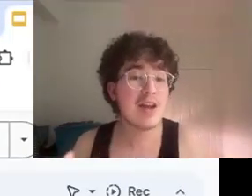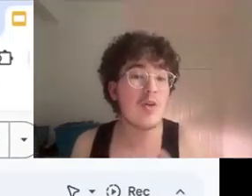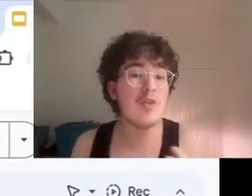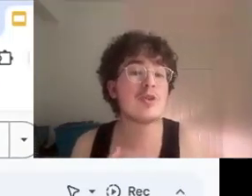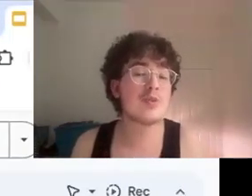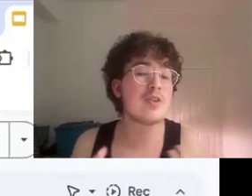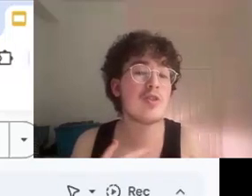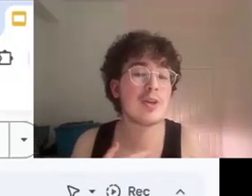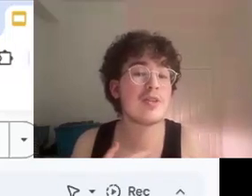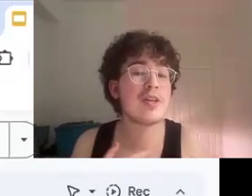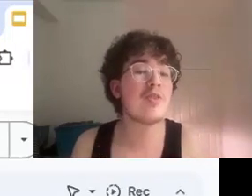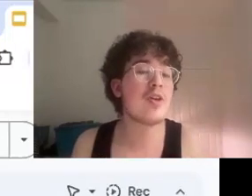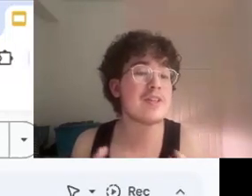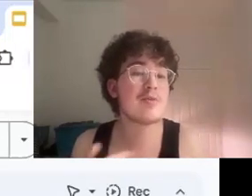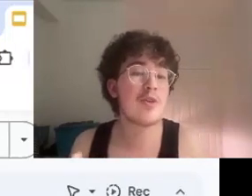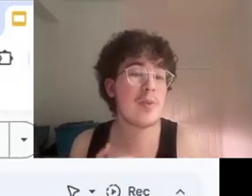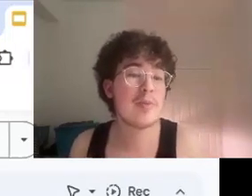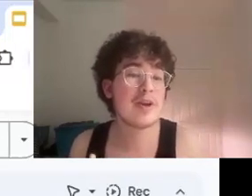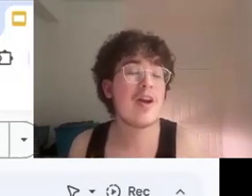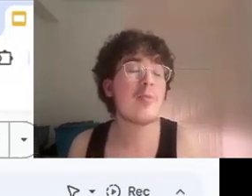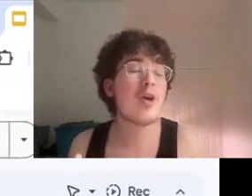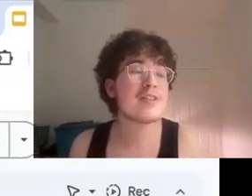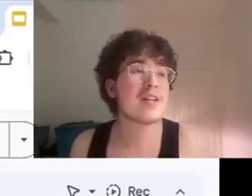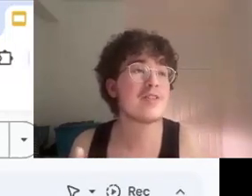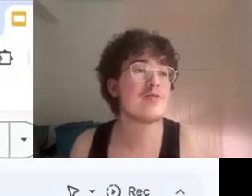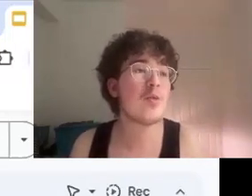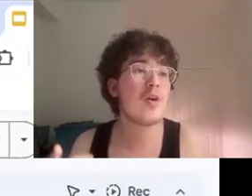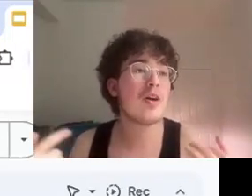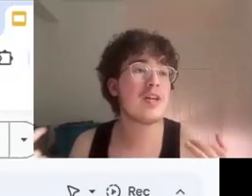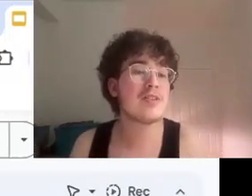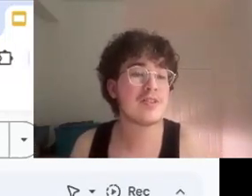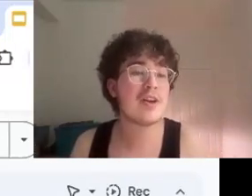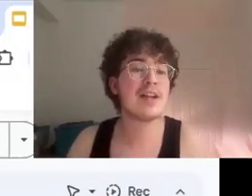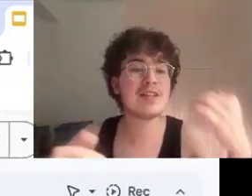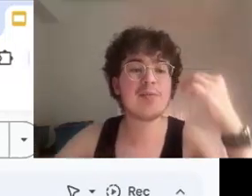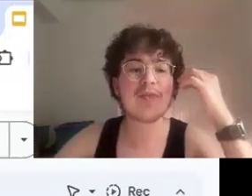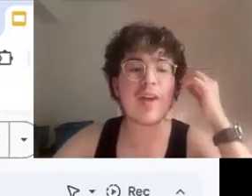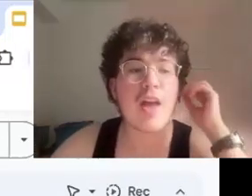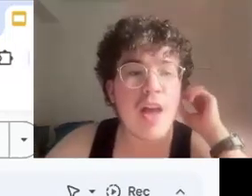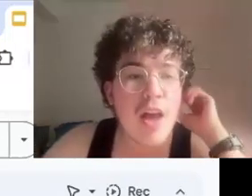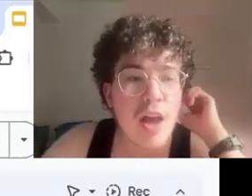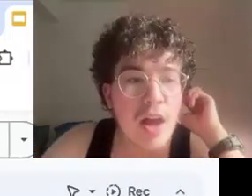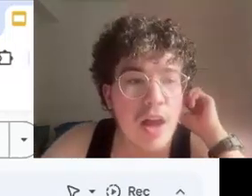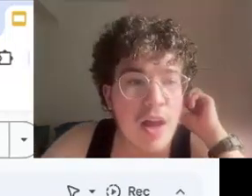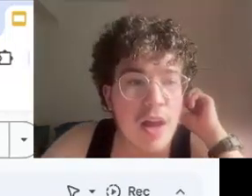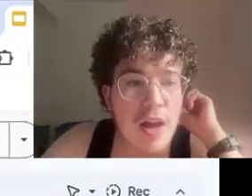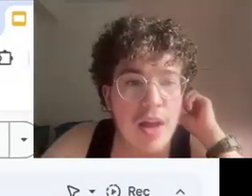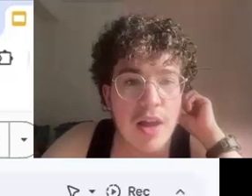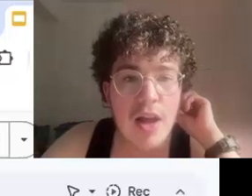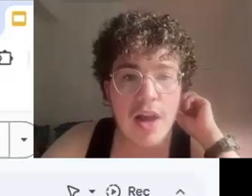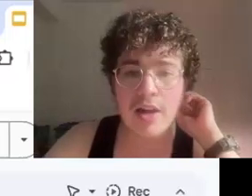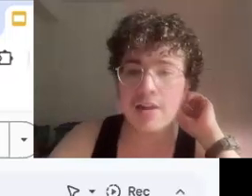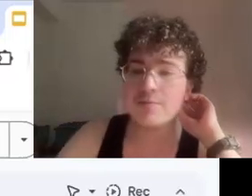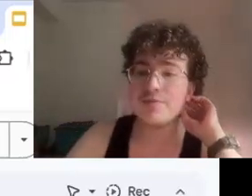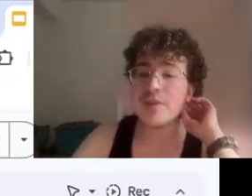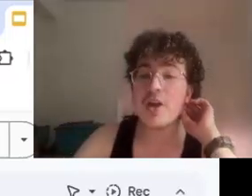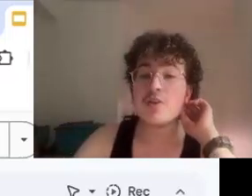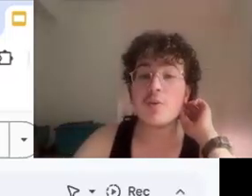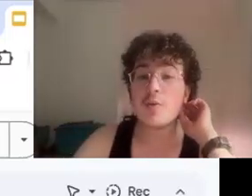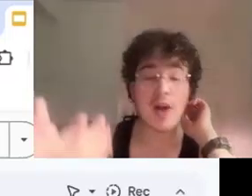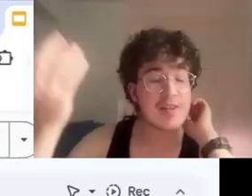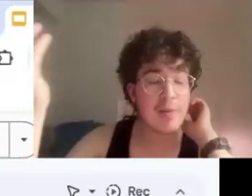nearly identical mentally abnormal sex offender law was enacted. And this law created